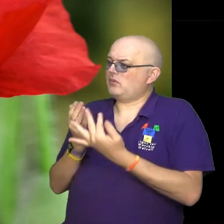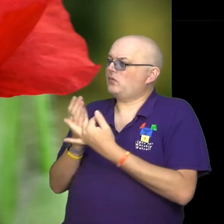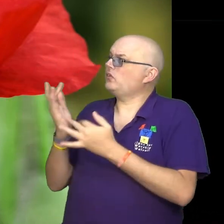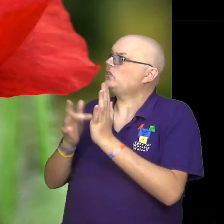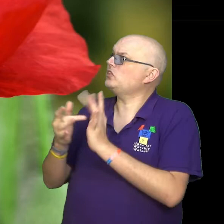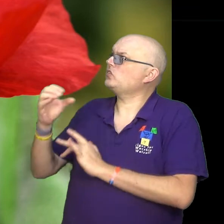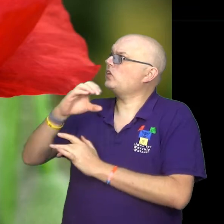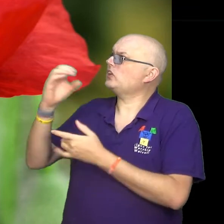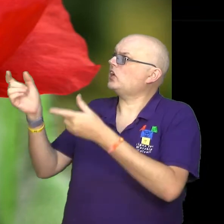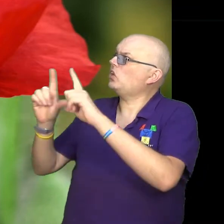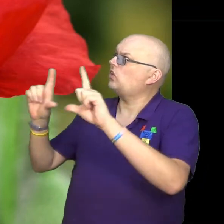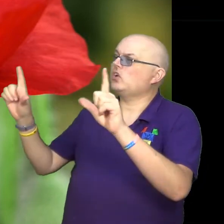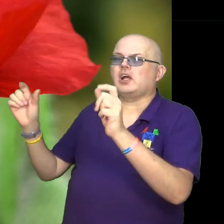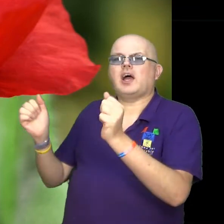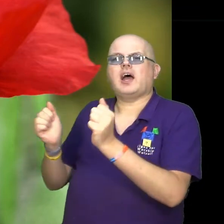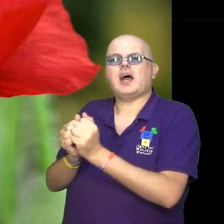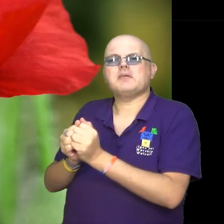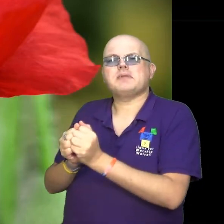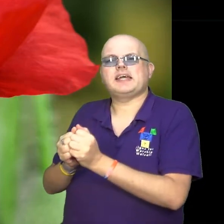Lord. Amen.